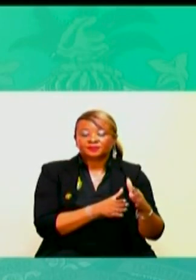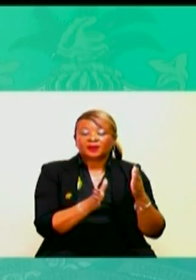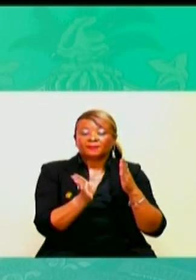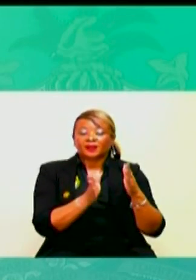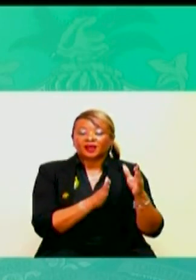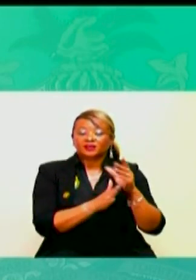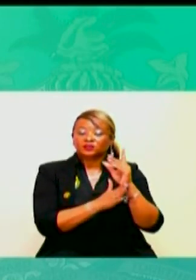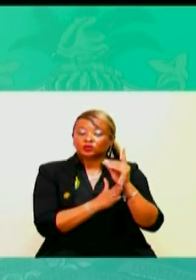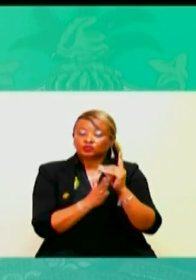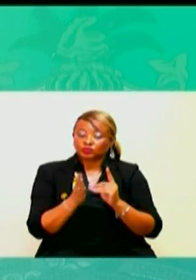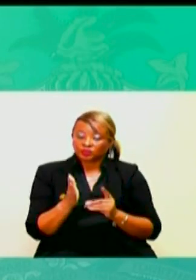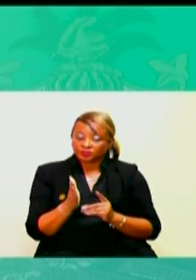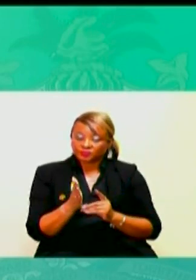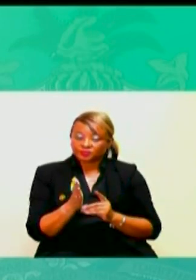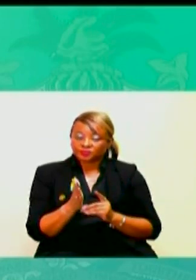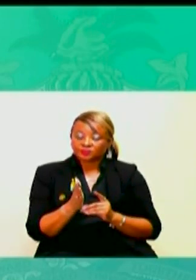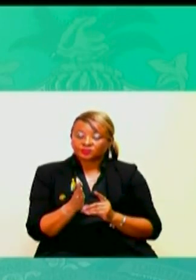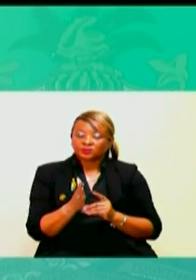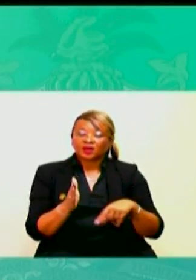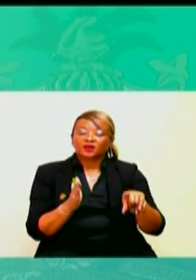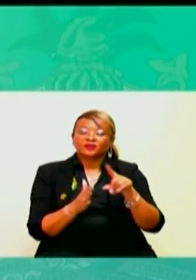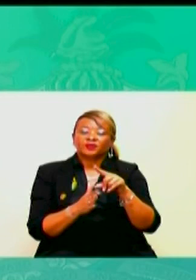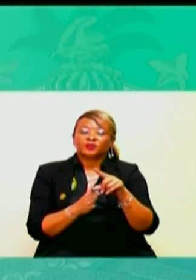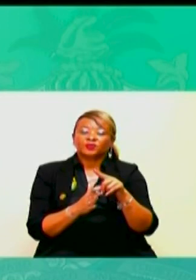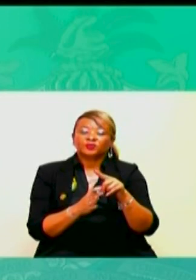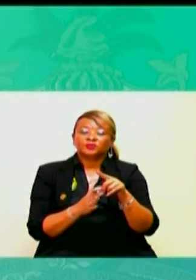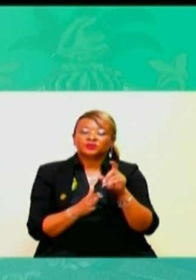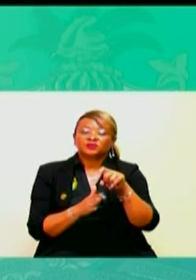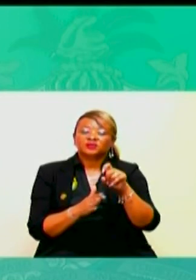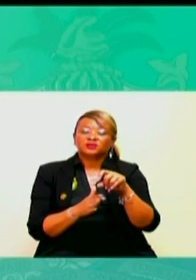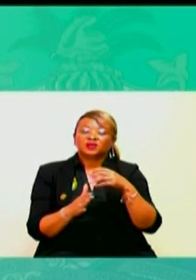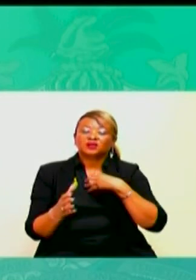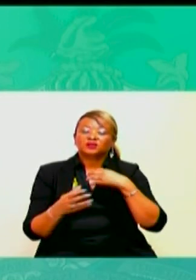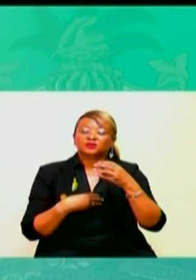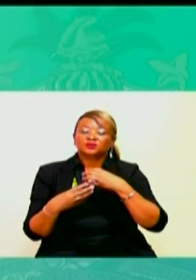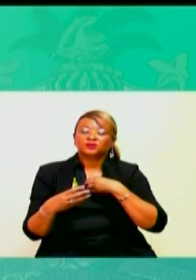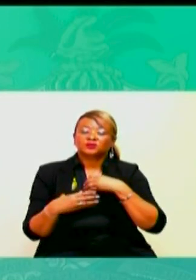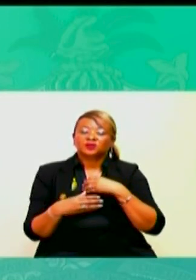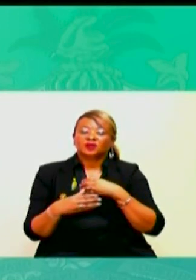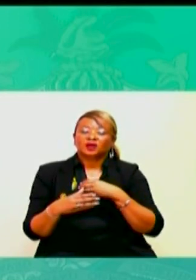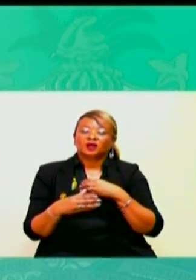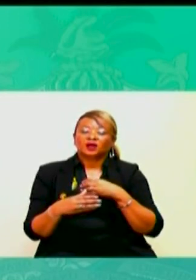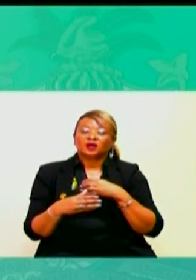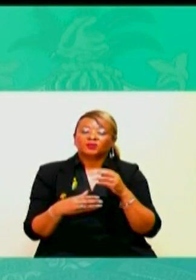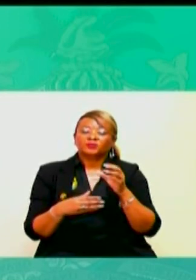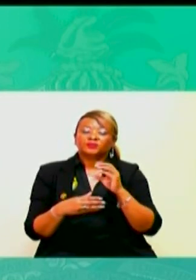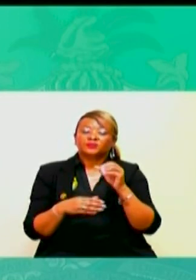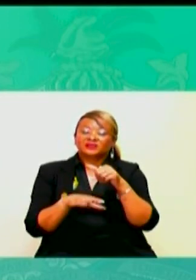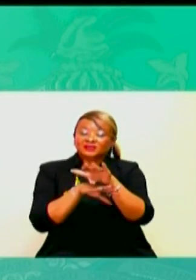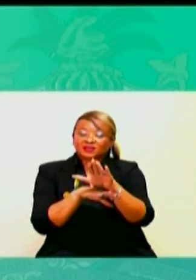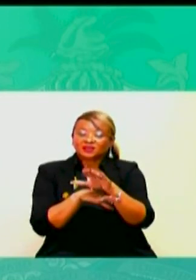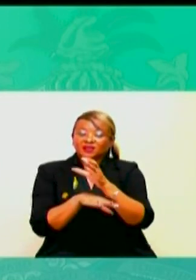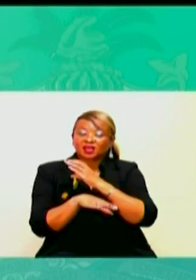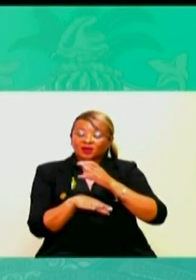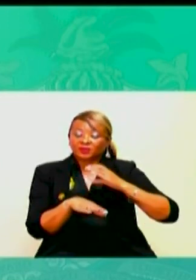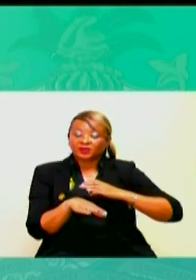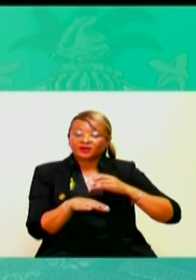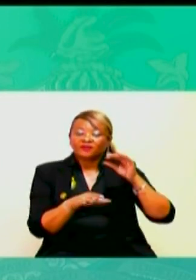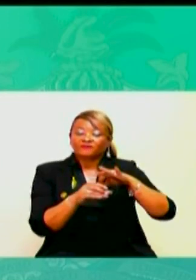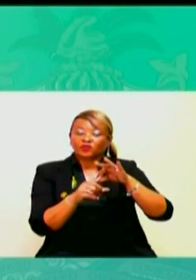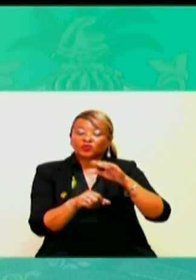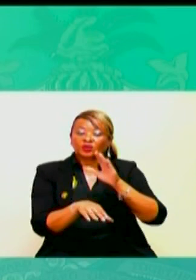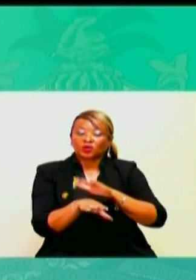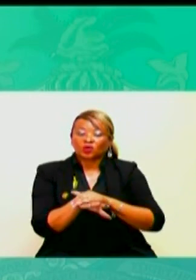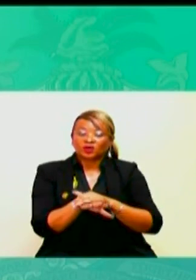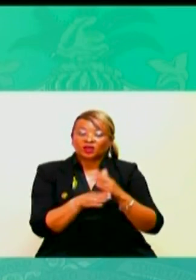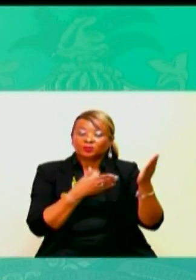Plans are drawn, and those needs and concerns are presented to cabinet, voted on,